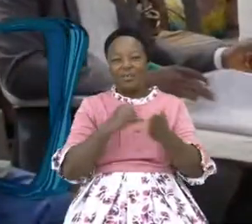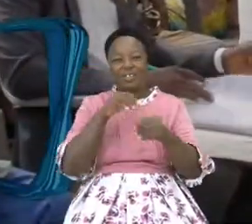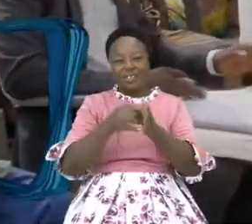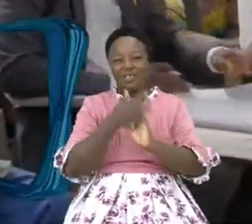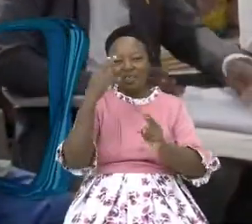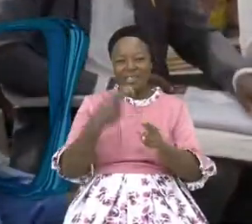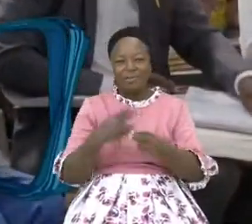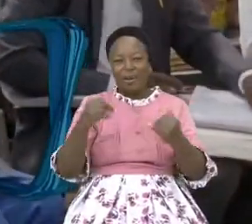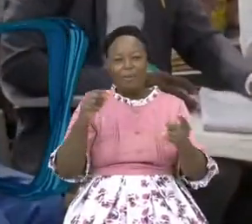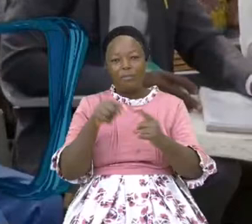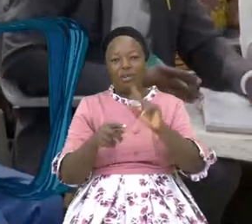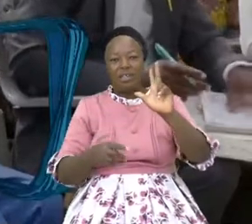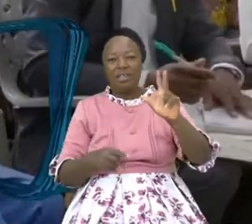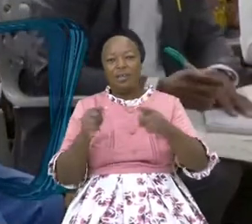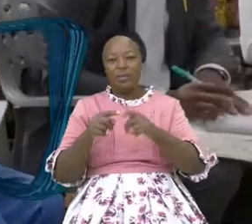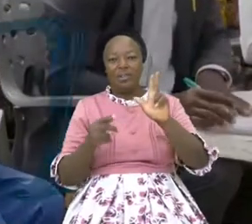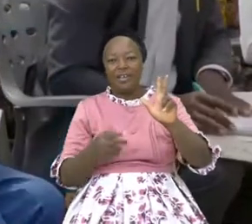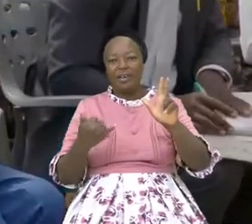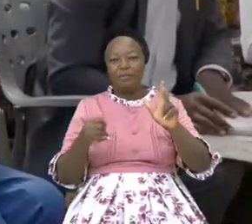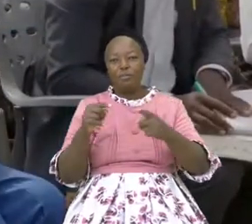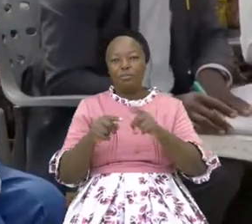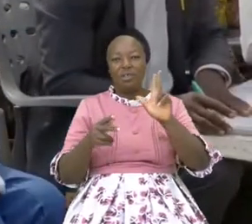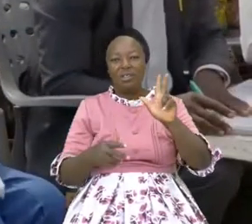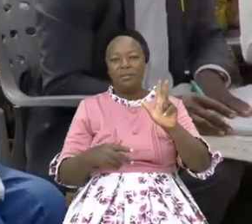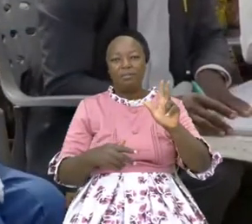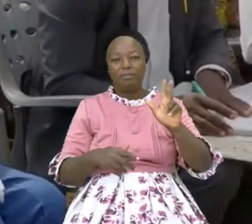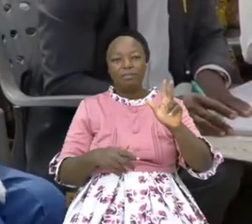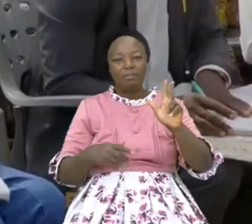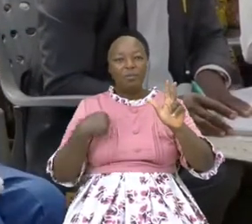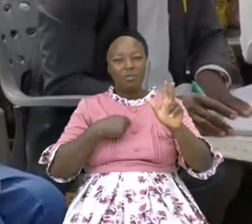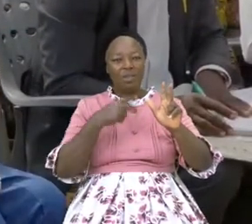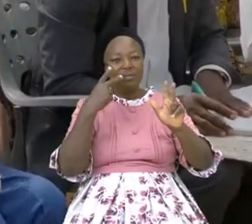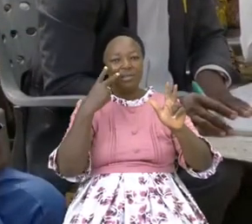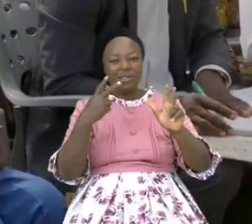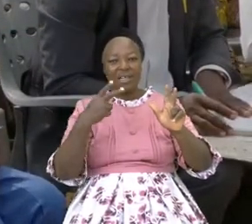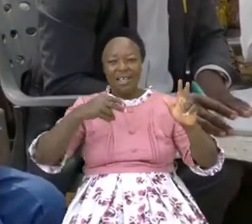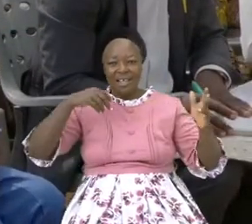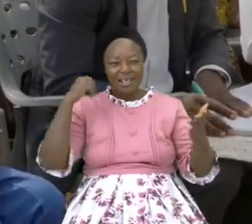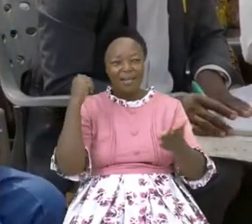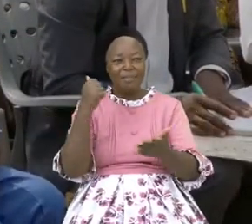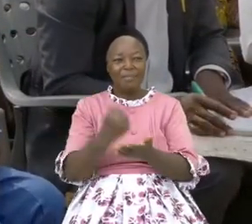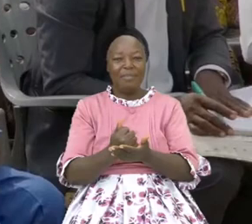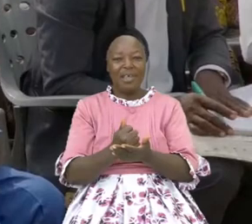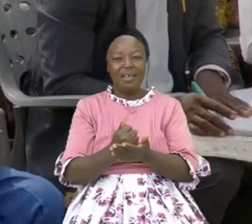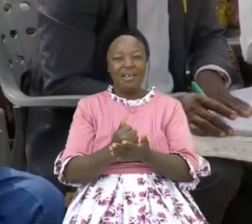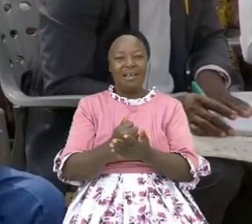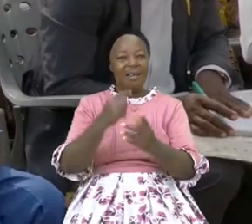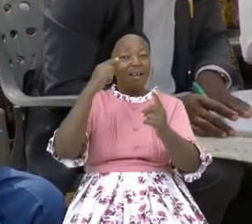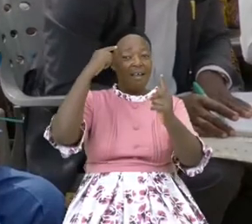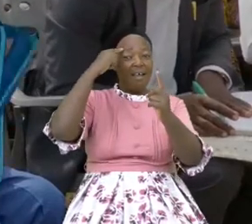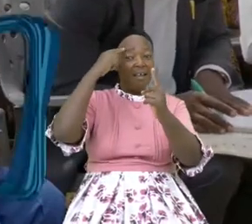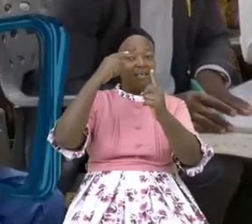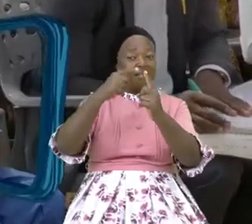point number three now. Point number three, we're looking at amen, agreement of